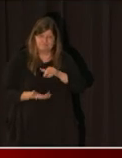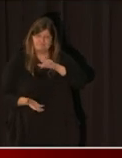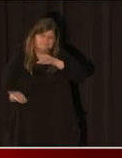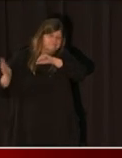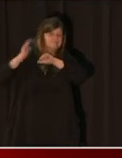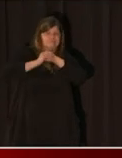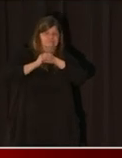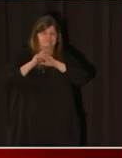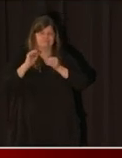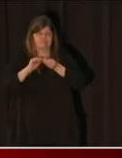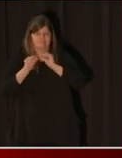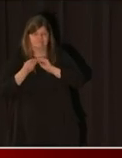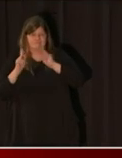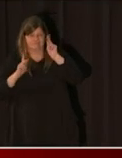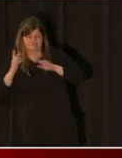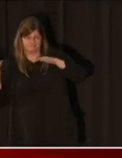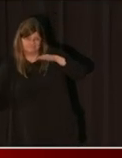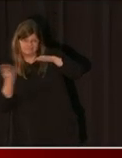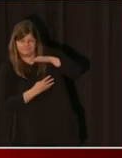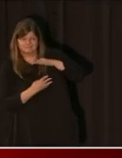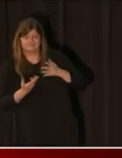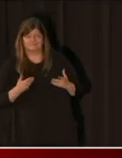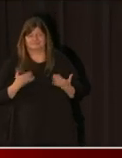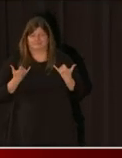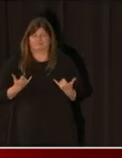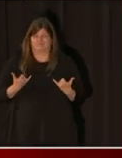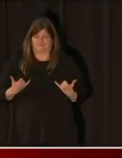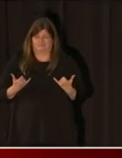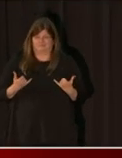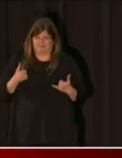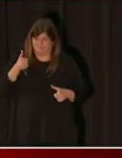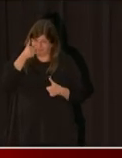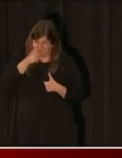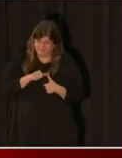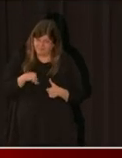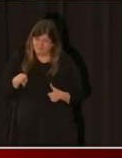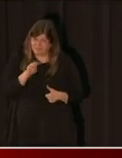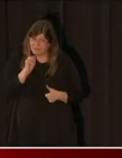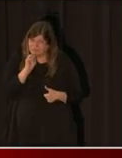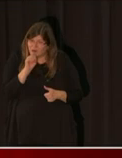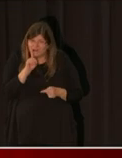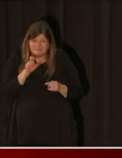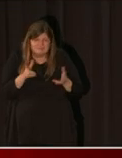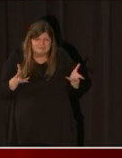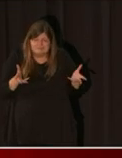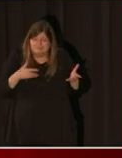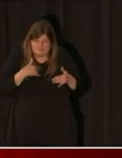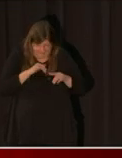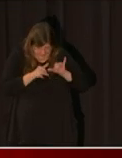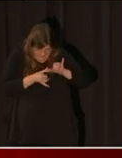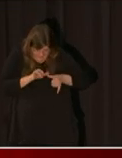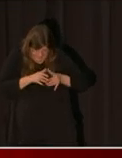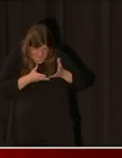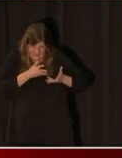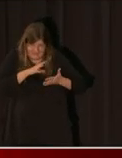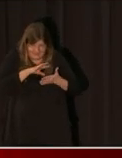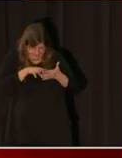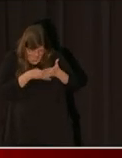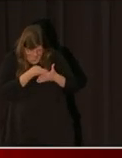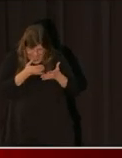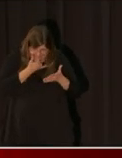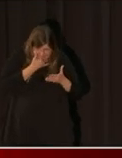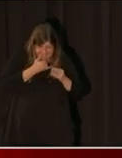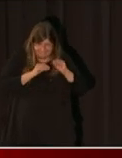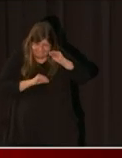also right, Alex, to say that these are models, they're moving targets, and we update those models each and every